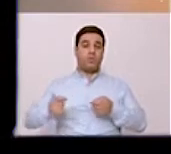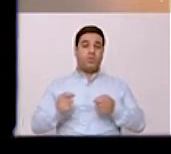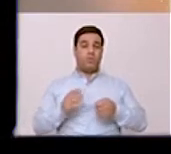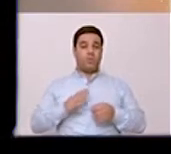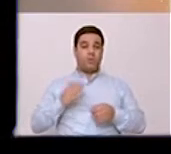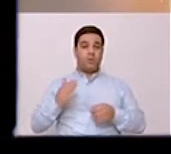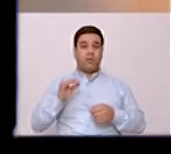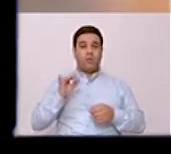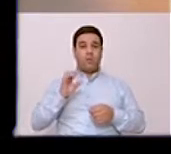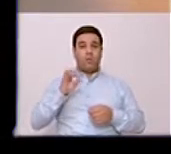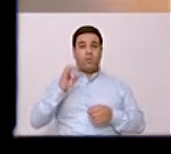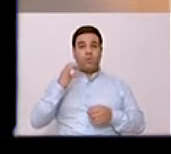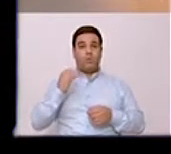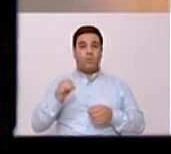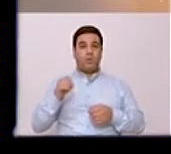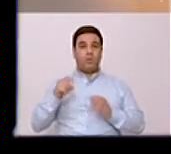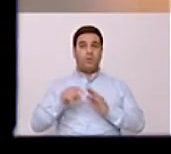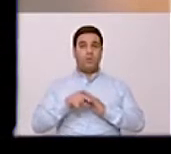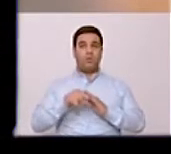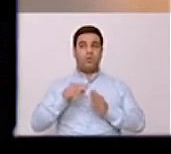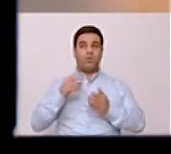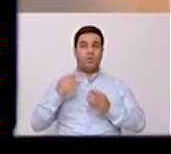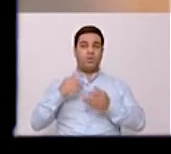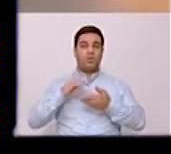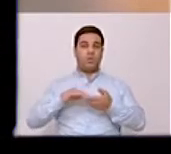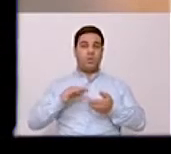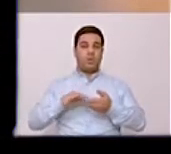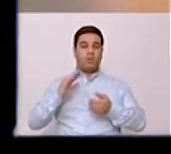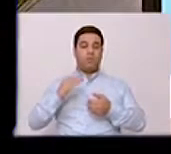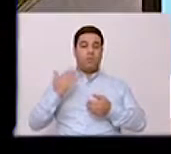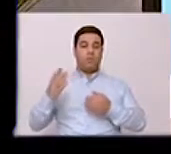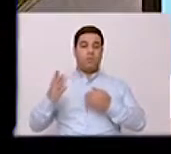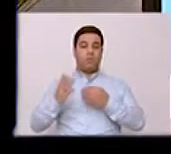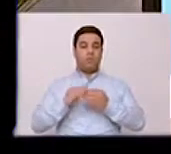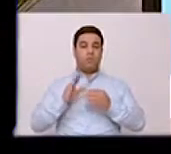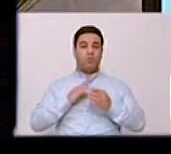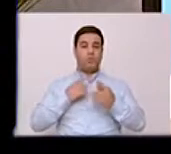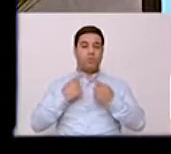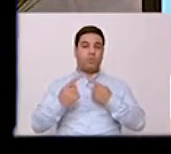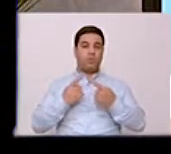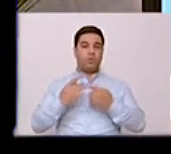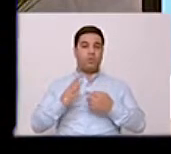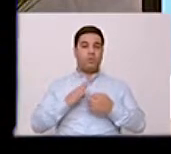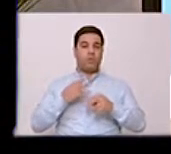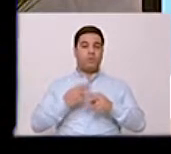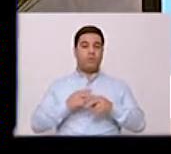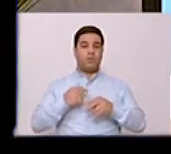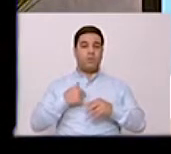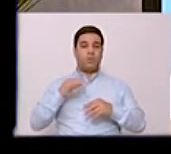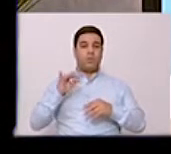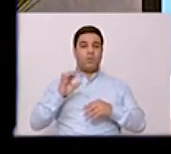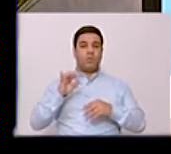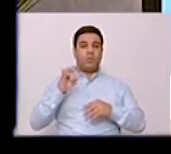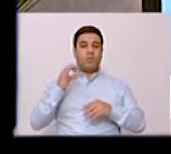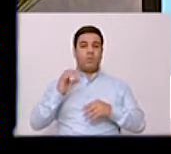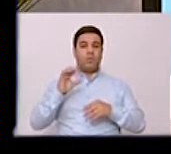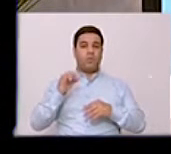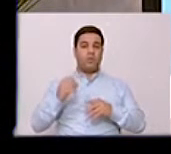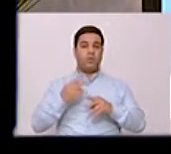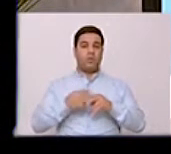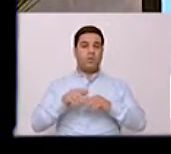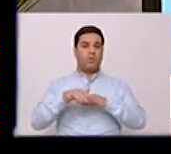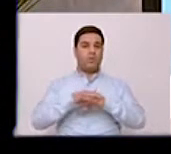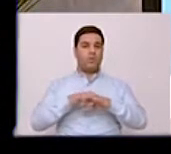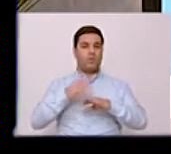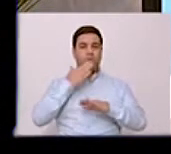olganda Ibrohimbiyni huzuriga chaqiradi va u bilan bo'lib o'tgan suhbatda biz Ibrohimbiyni naqadar xalqchil